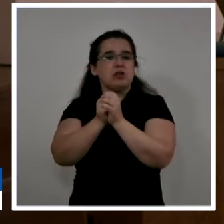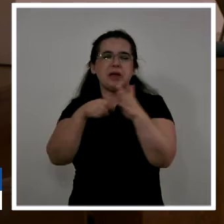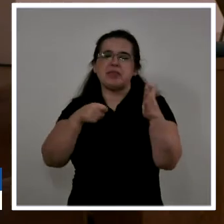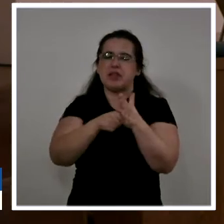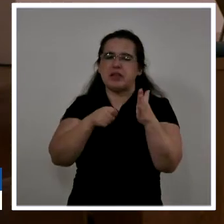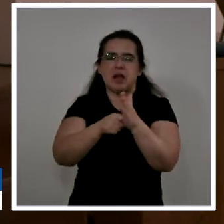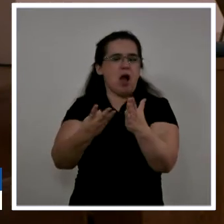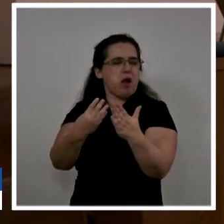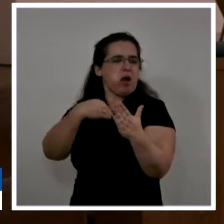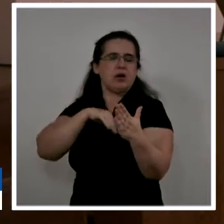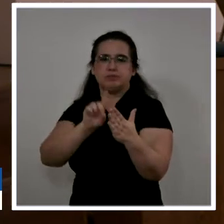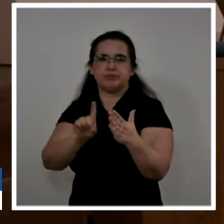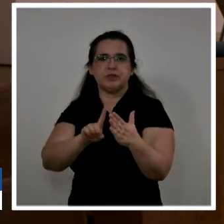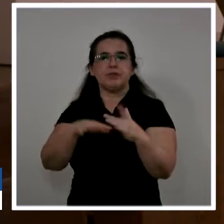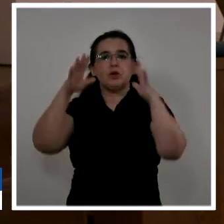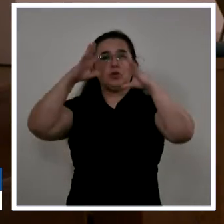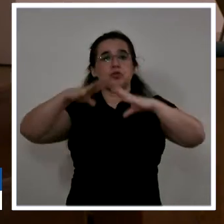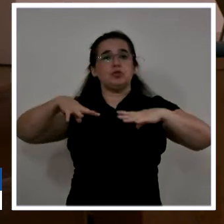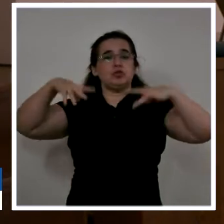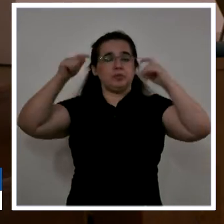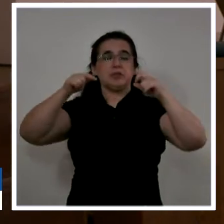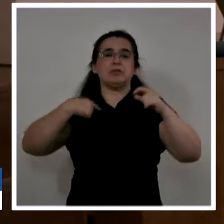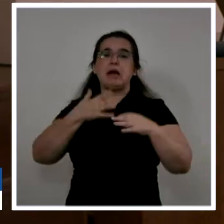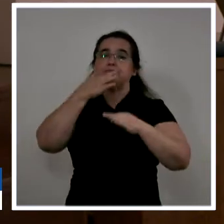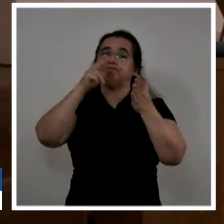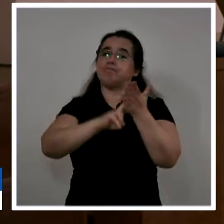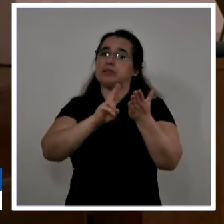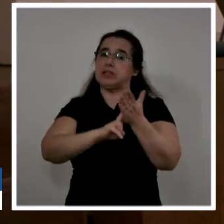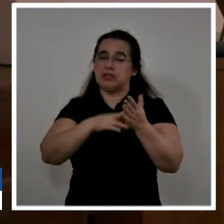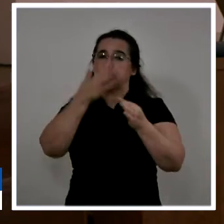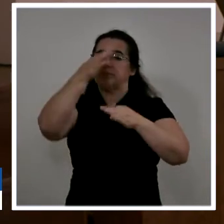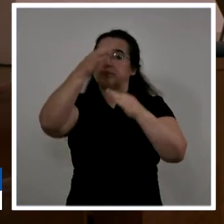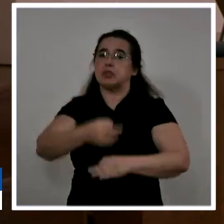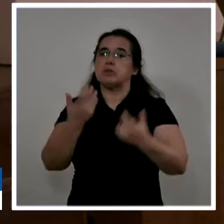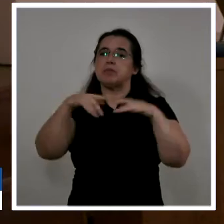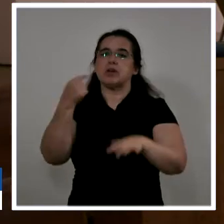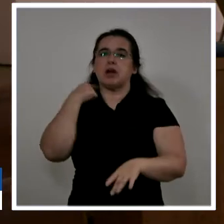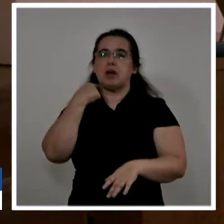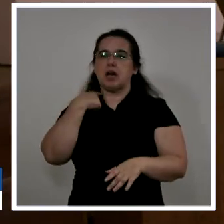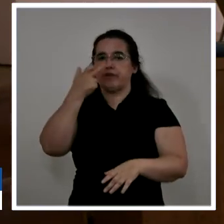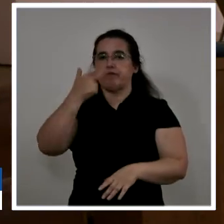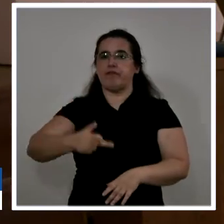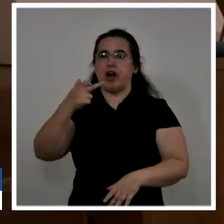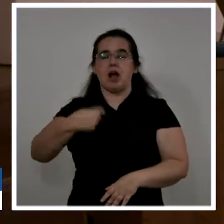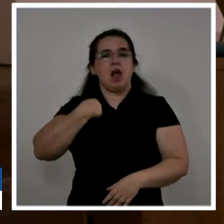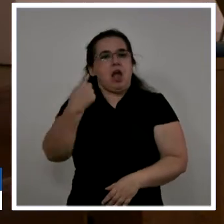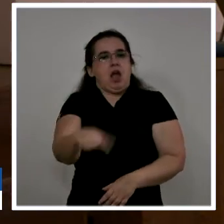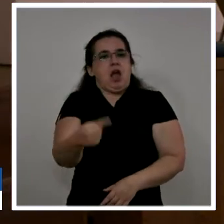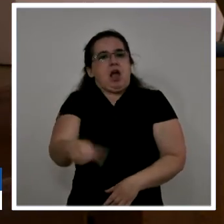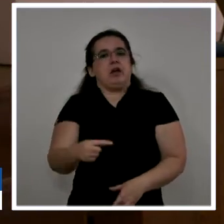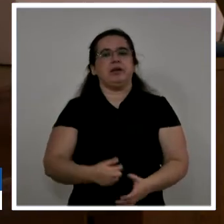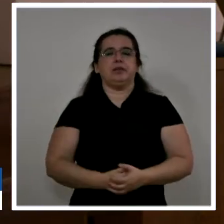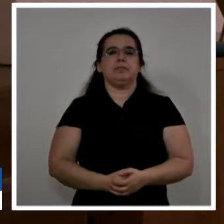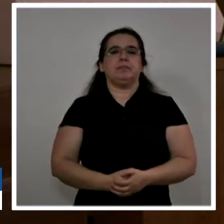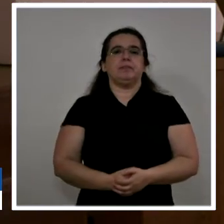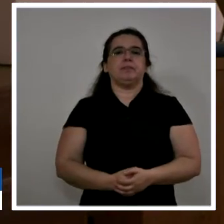tentação. O espírito, na verdade, está pronto, mas a carne é fraca. Oftentimes we take that phrase,